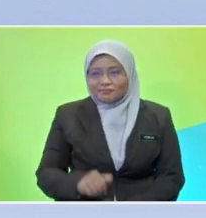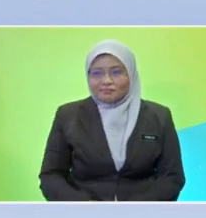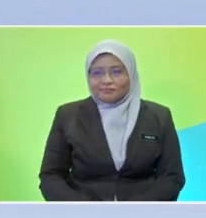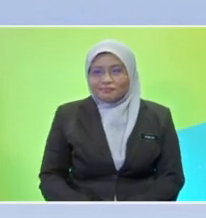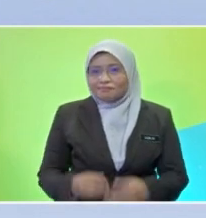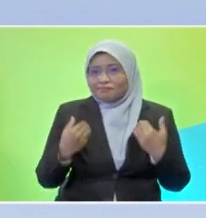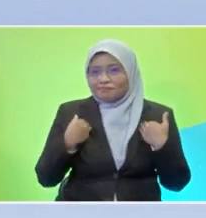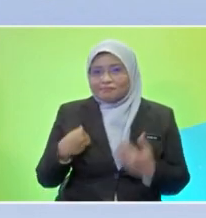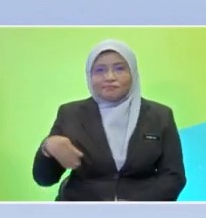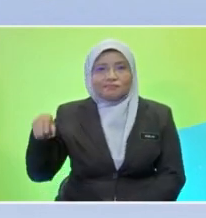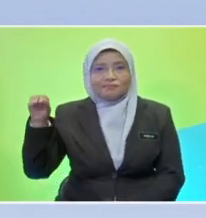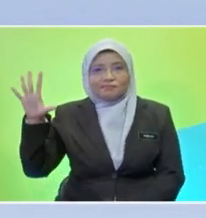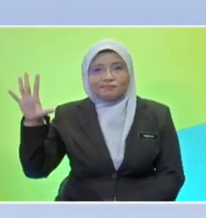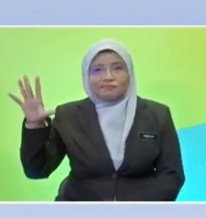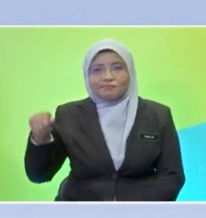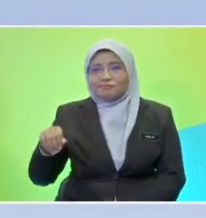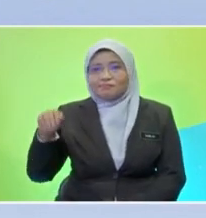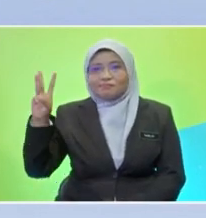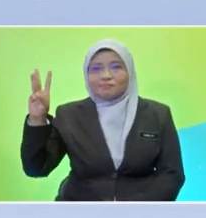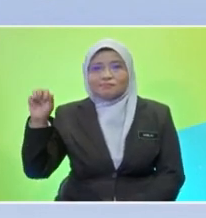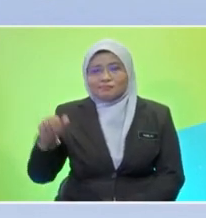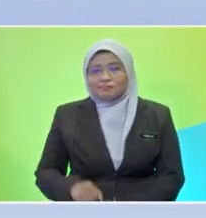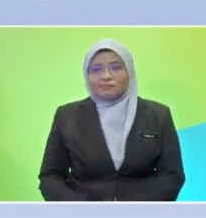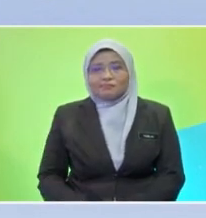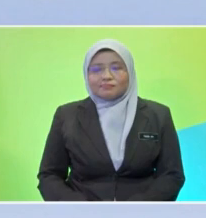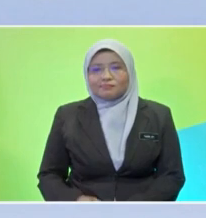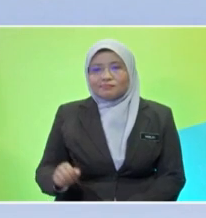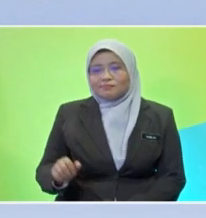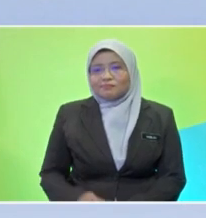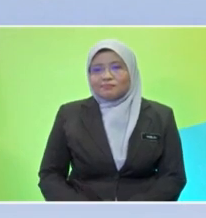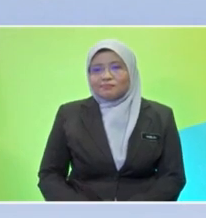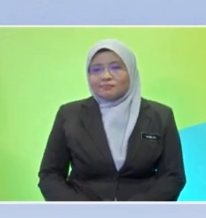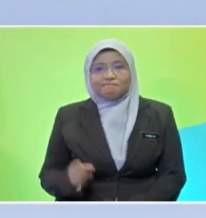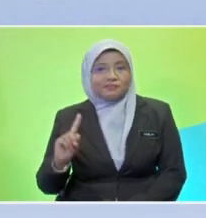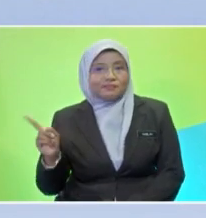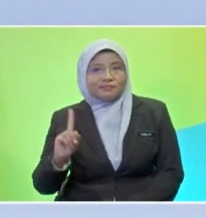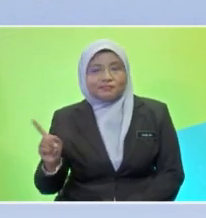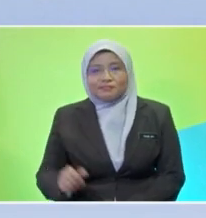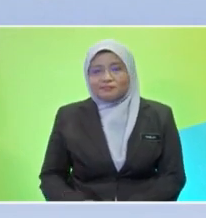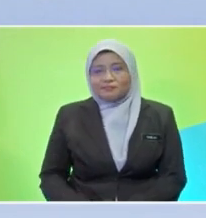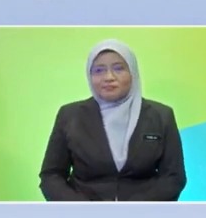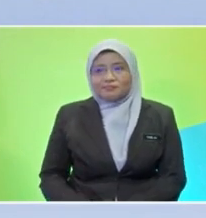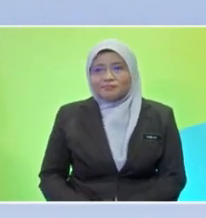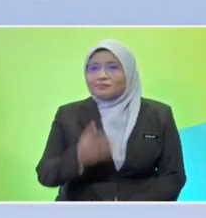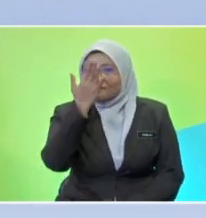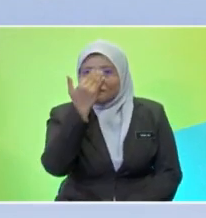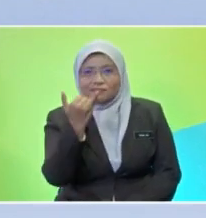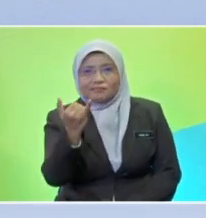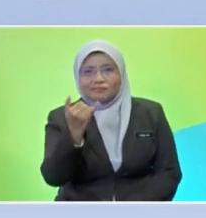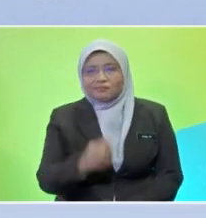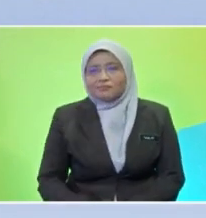5W1H? It's what? Where? Who? When? Why? Why? And